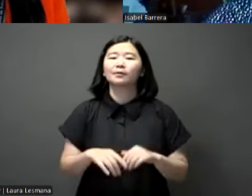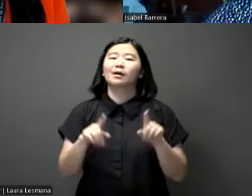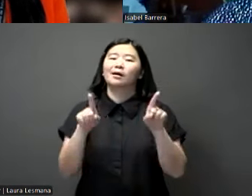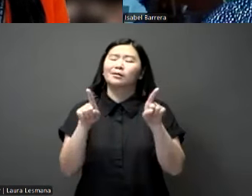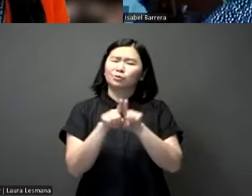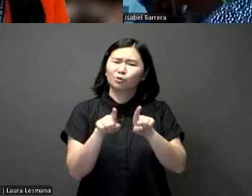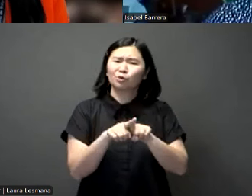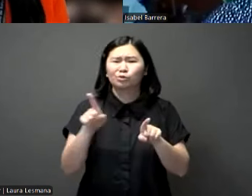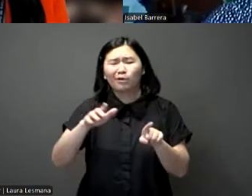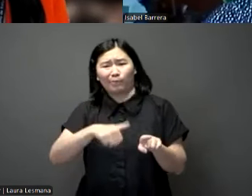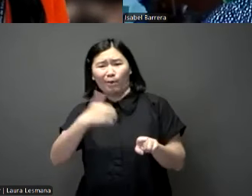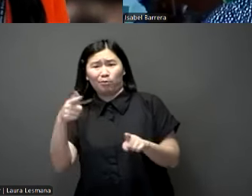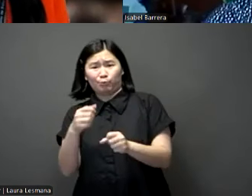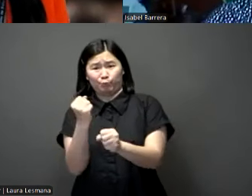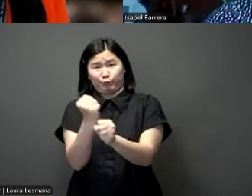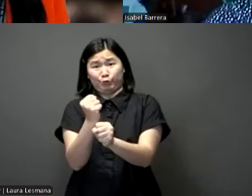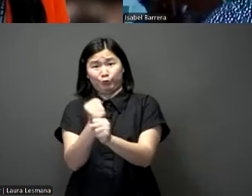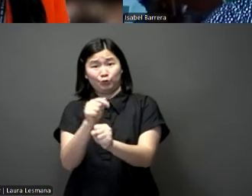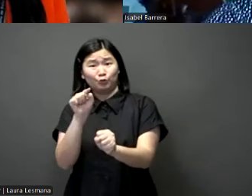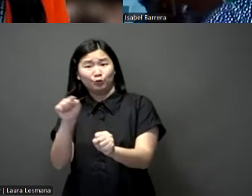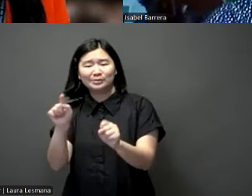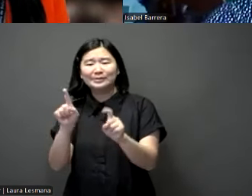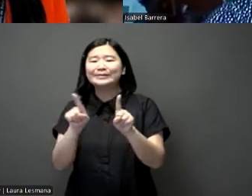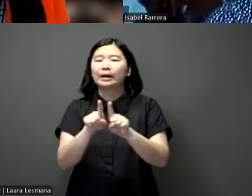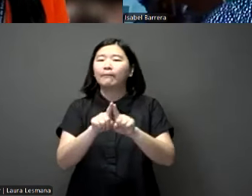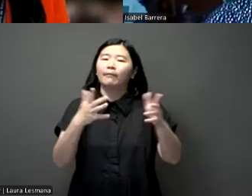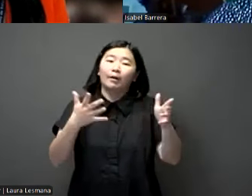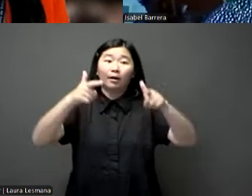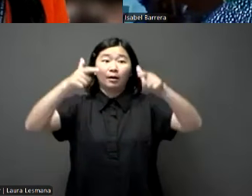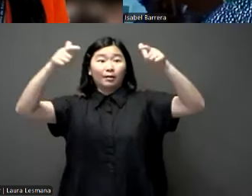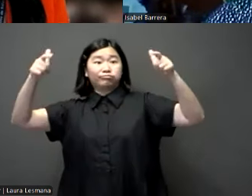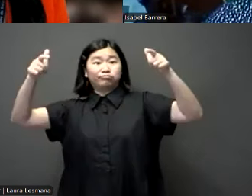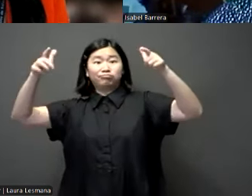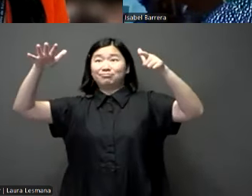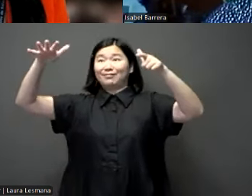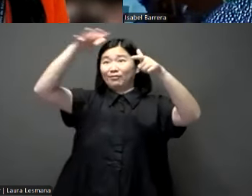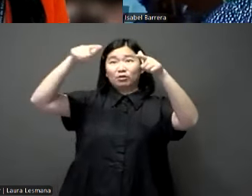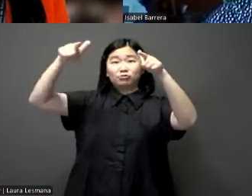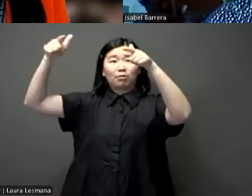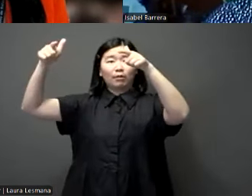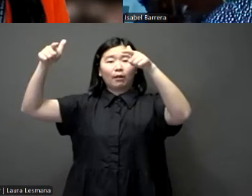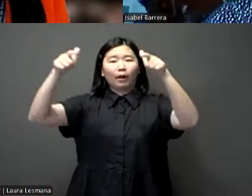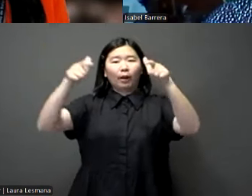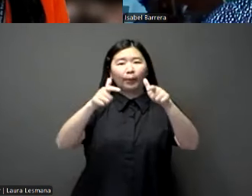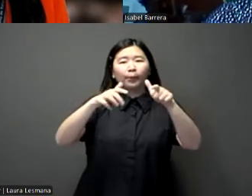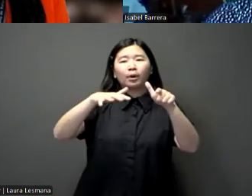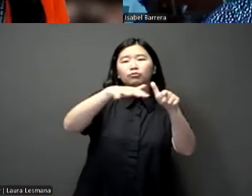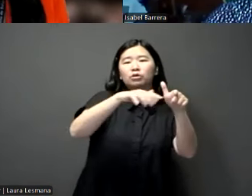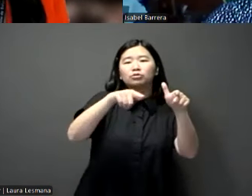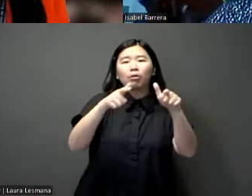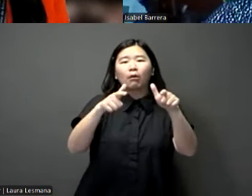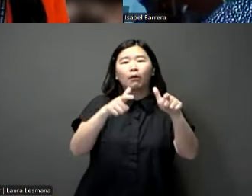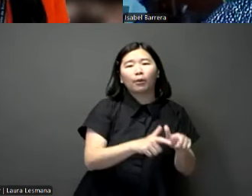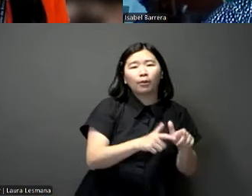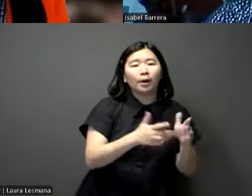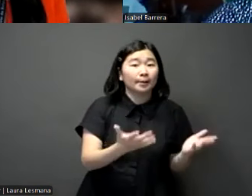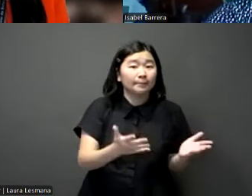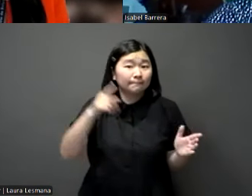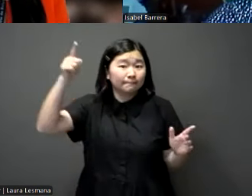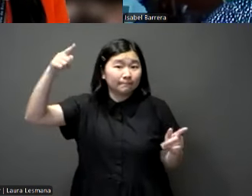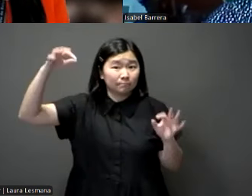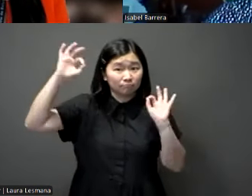it's something that we owe to the population. We have to go after these populations that they are not being able to